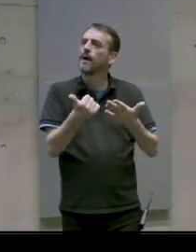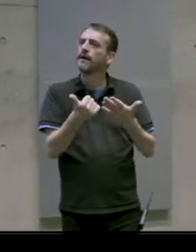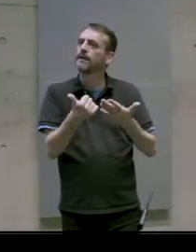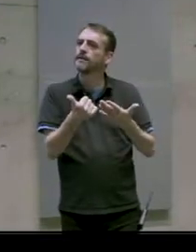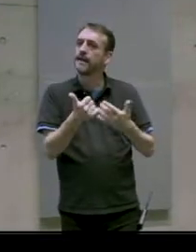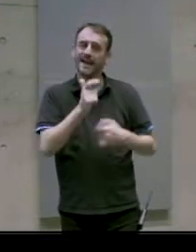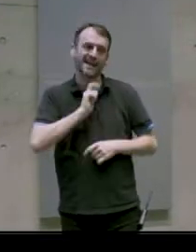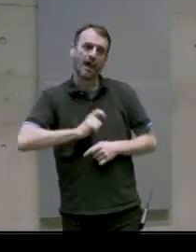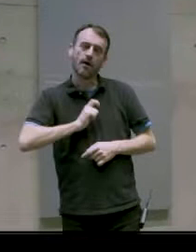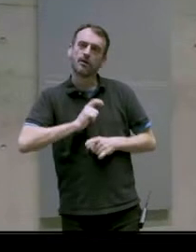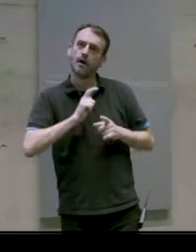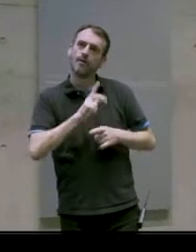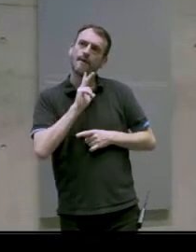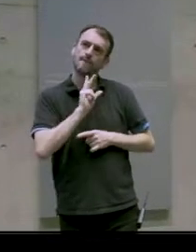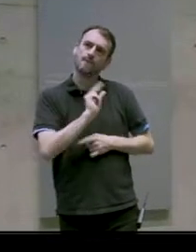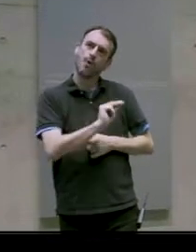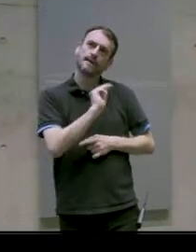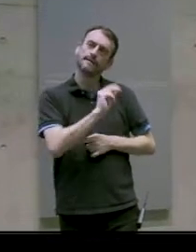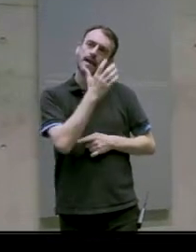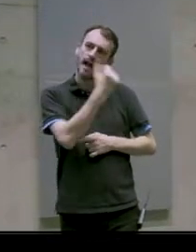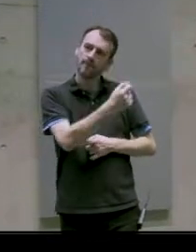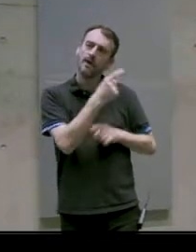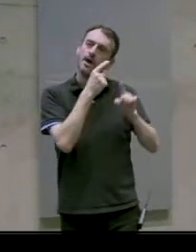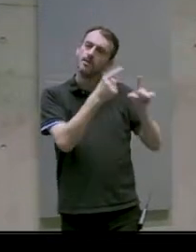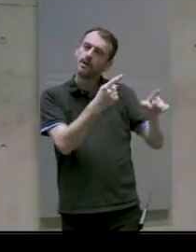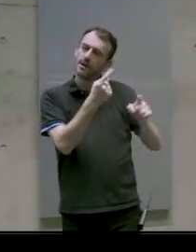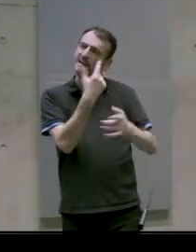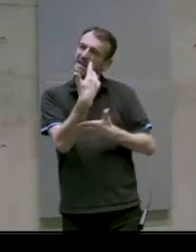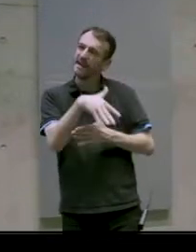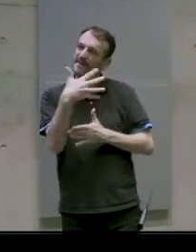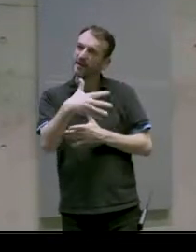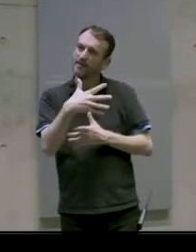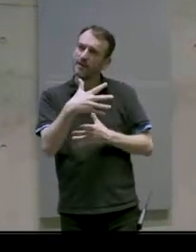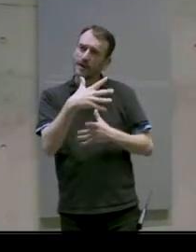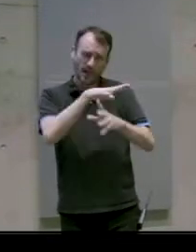becomes very expensive, but you have to develop the whole thing